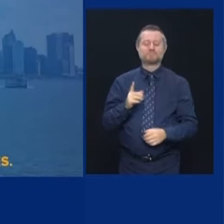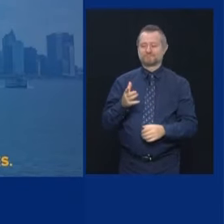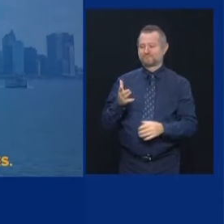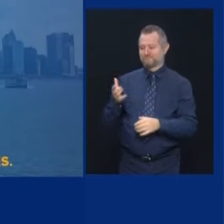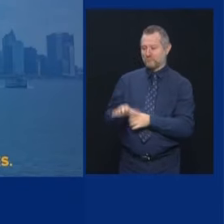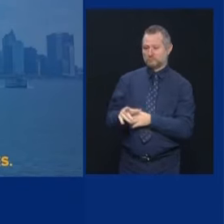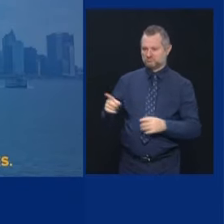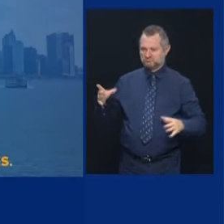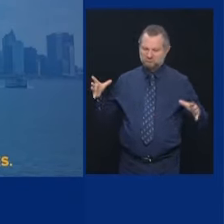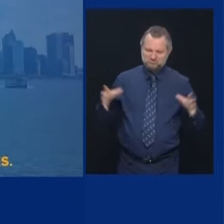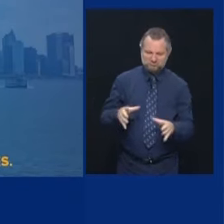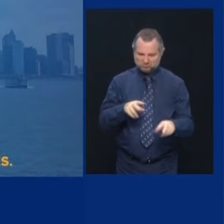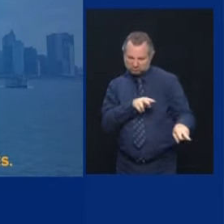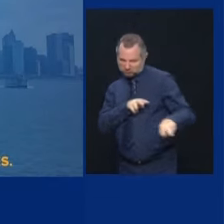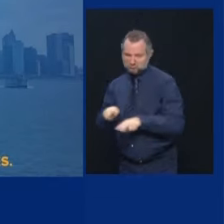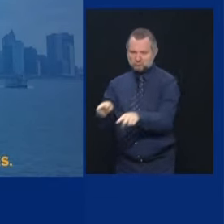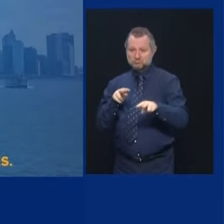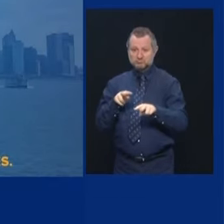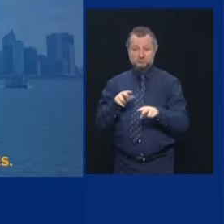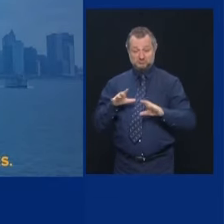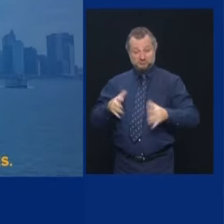enforcing it?